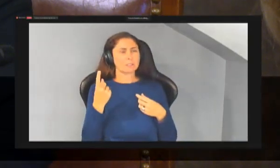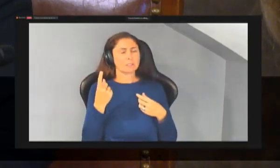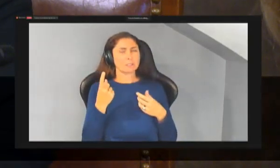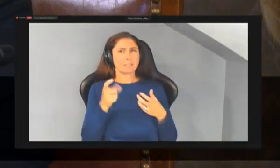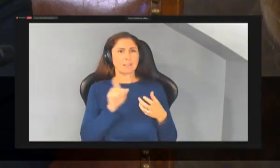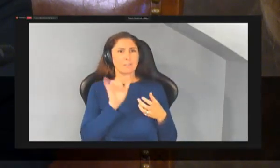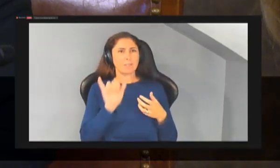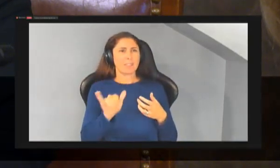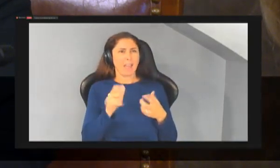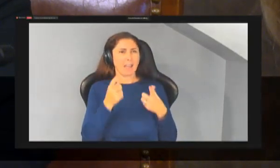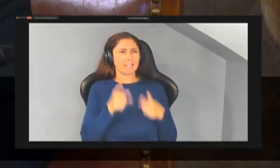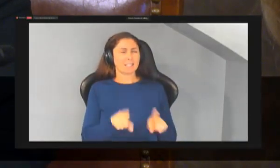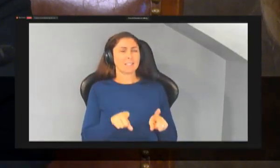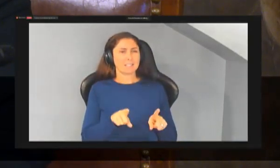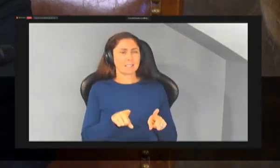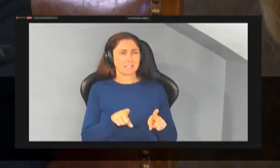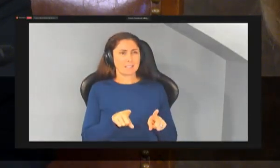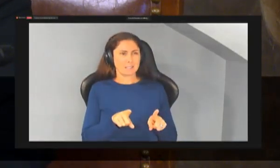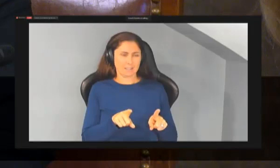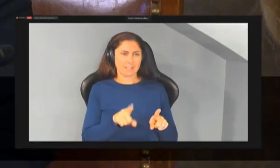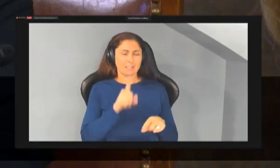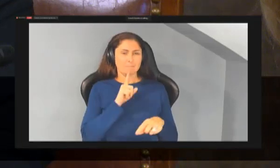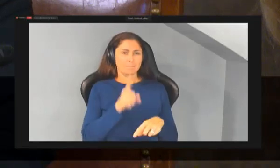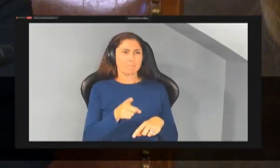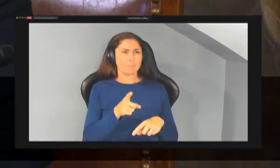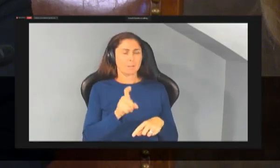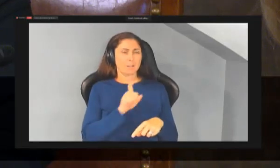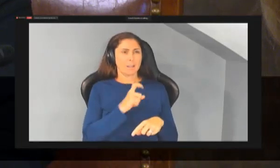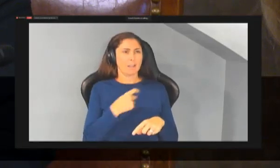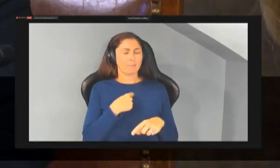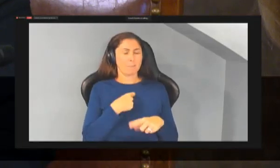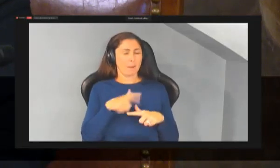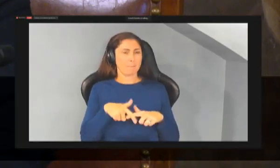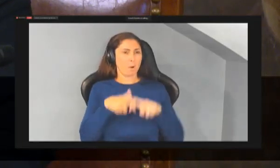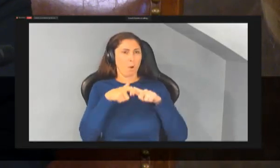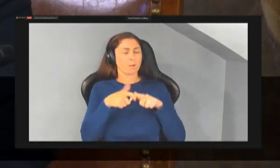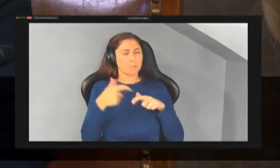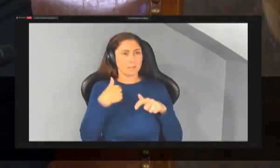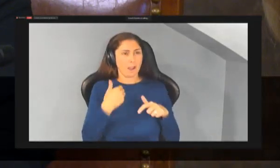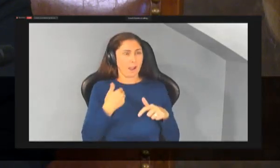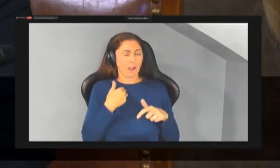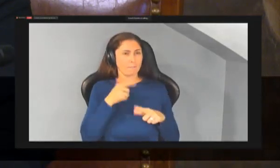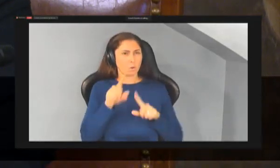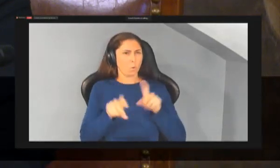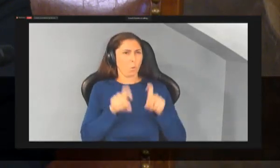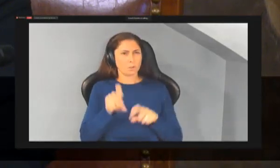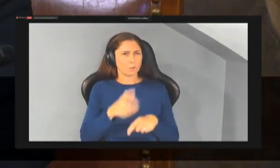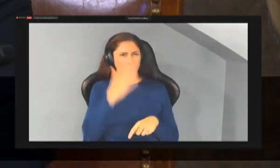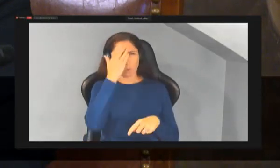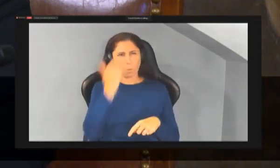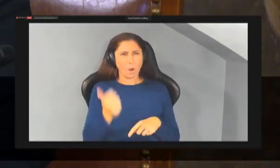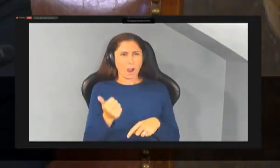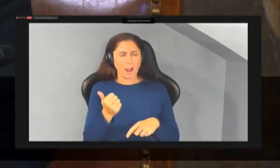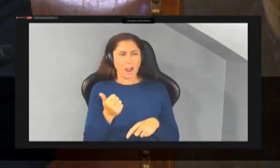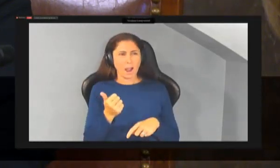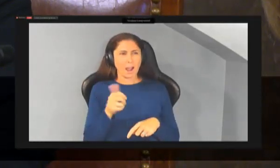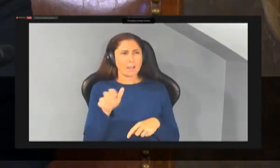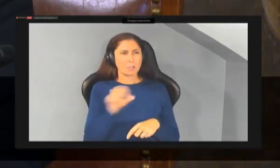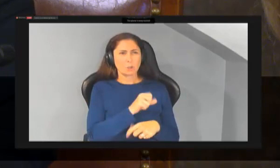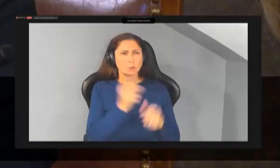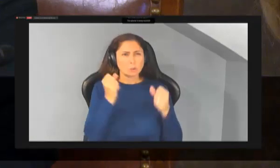incident, it certainly gave me pause, and I have questions about why there were took so many